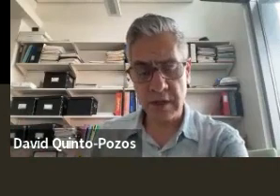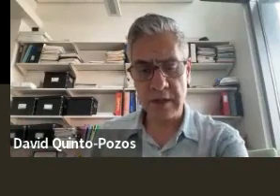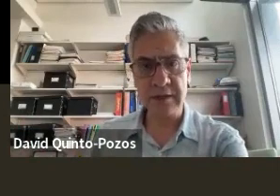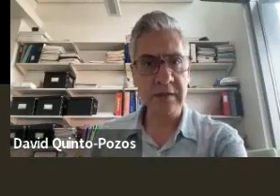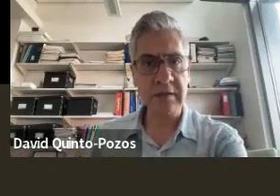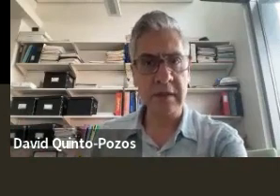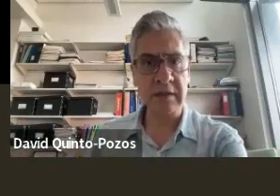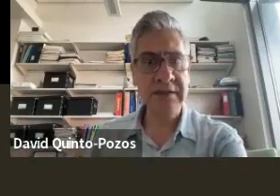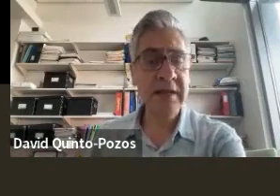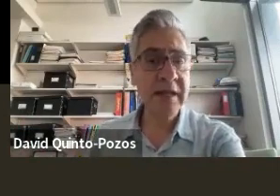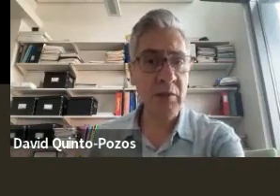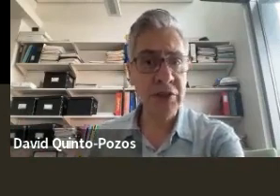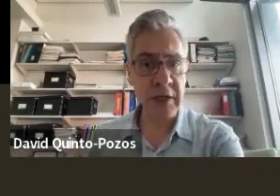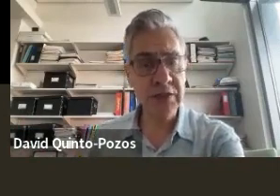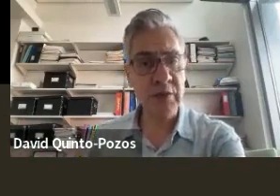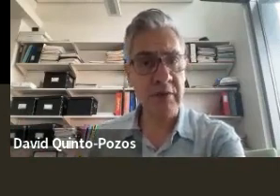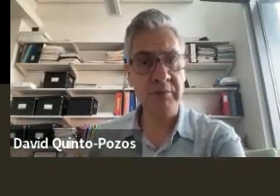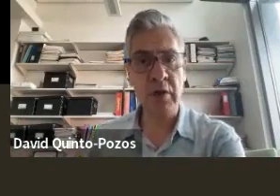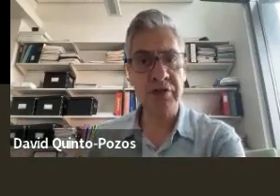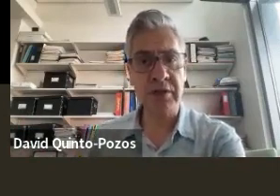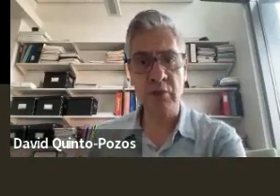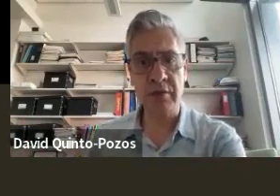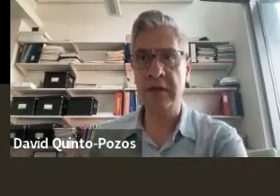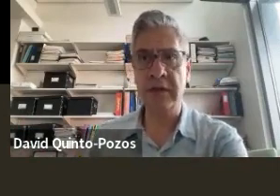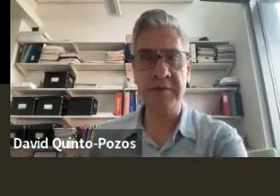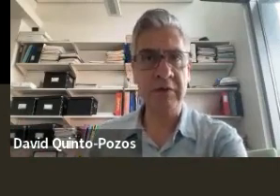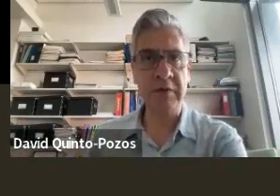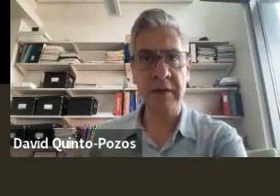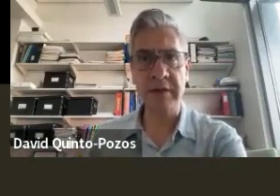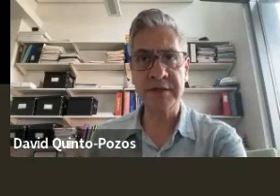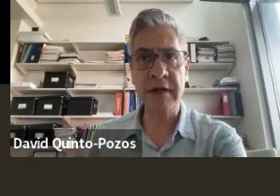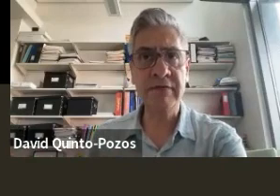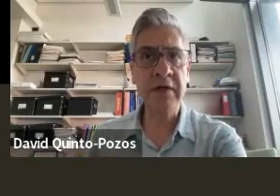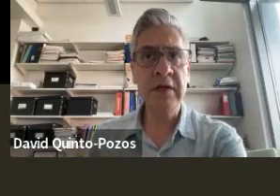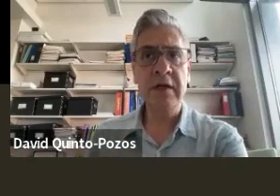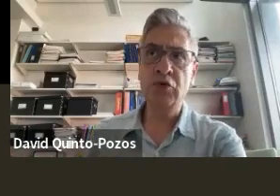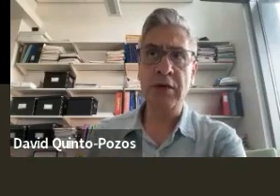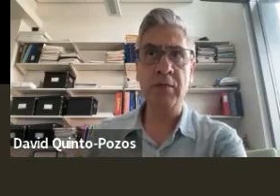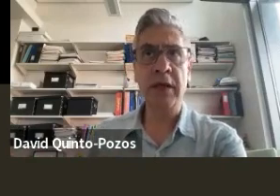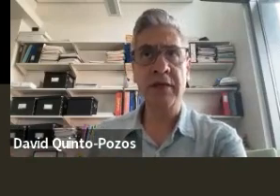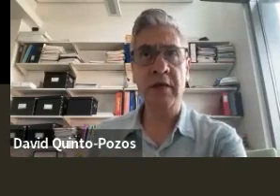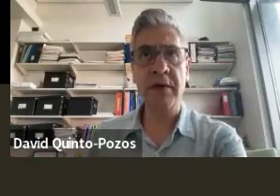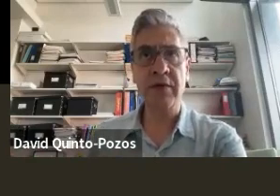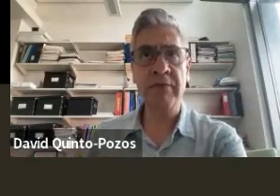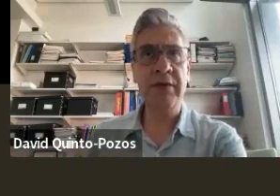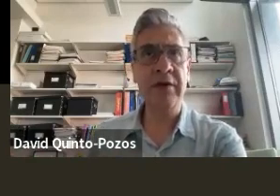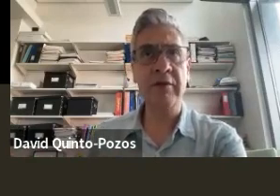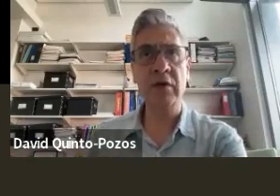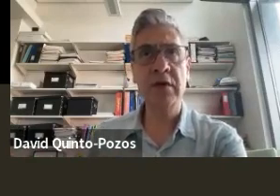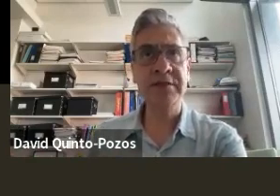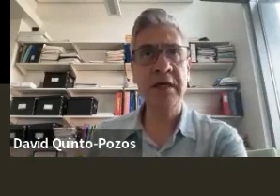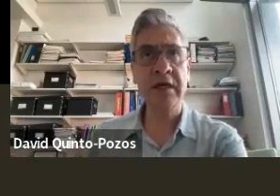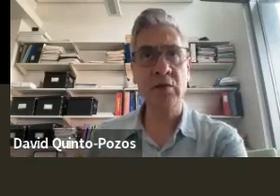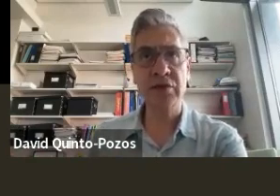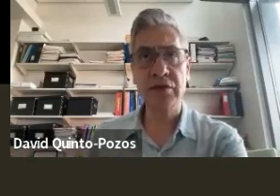worked on sign language change. We have a project that has been funded by the NSF, trying to apply the comparative method. I've